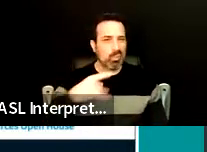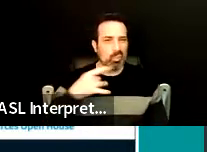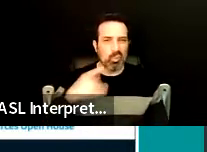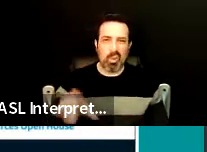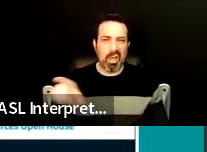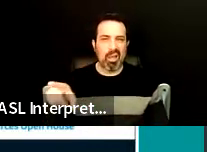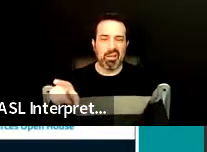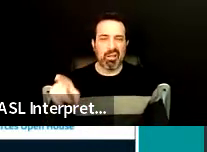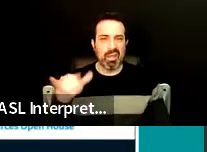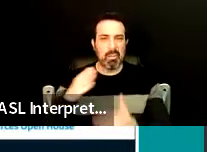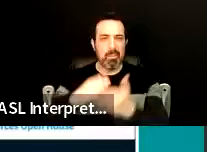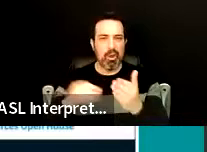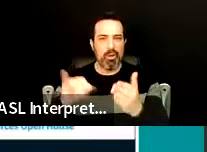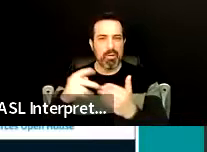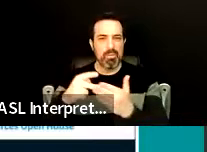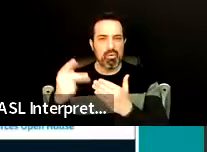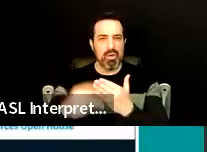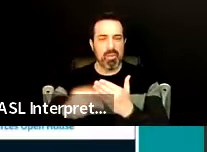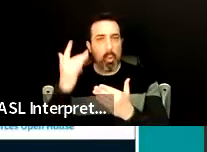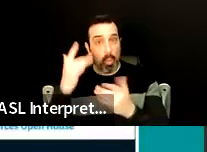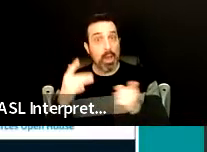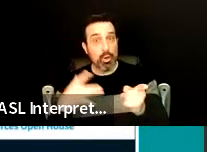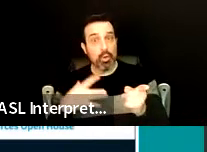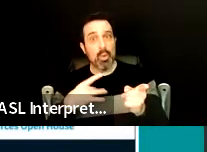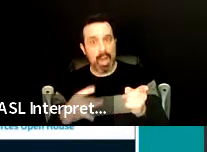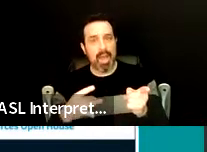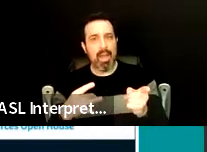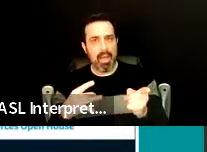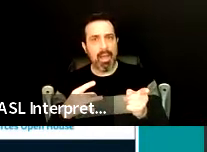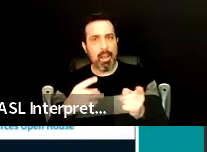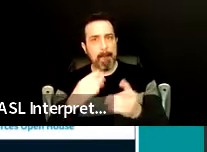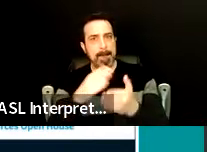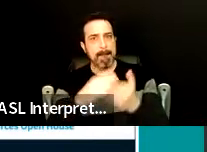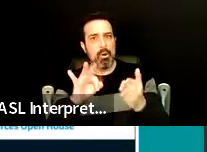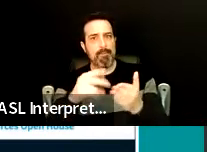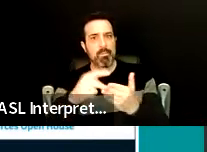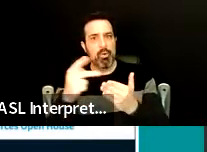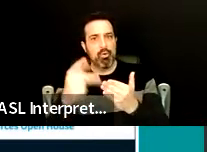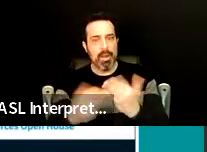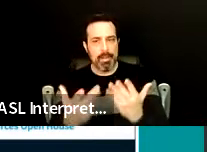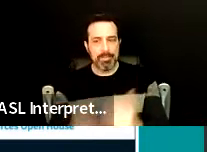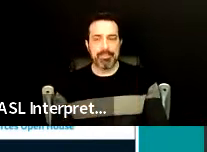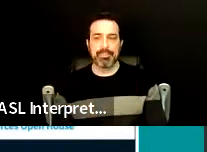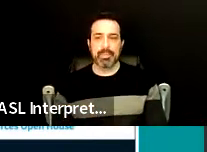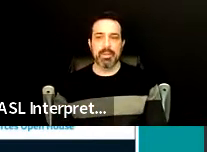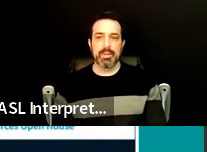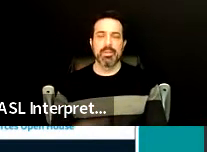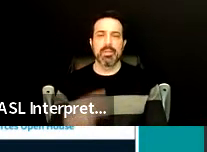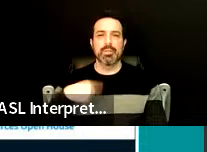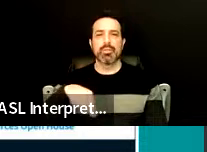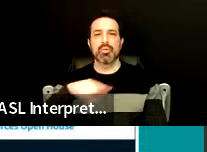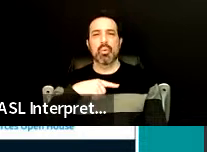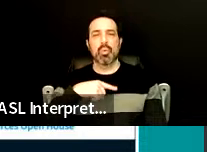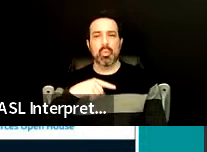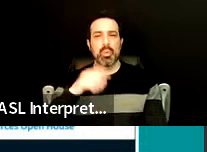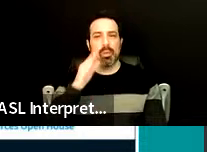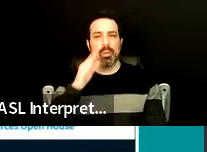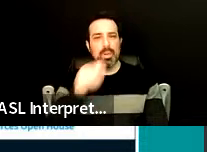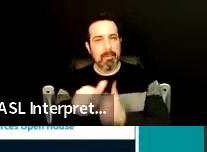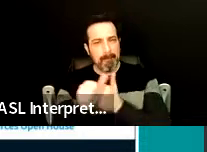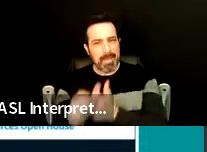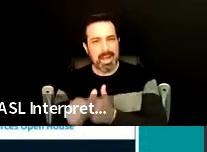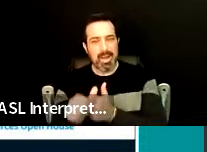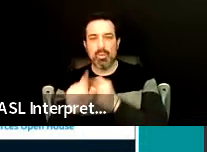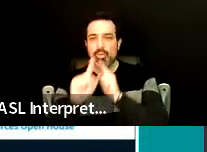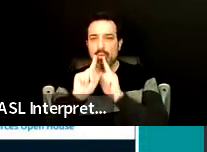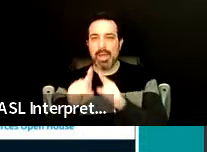an aspect of the program or why you do like aspects of the program. So we will be bound to